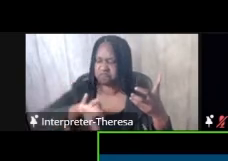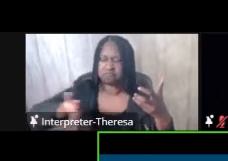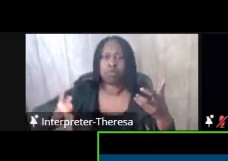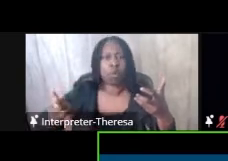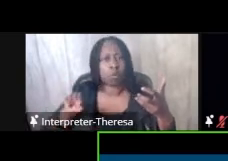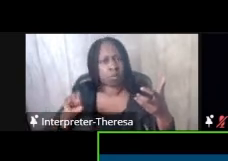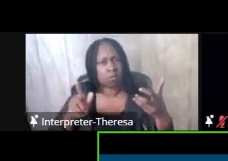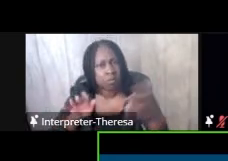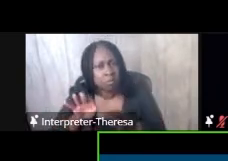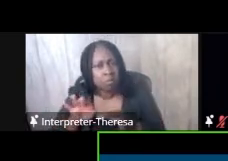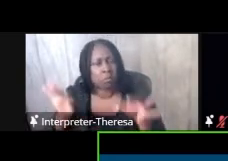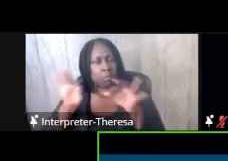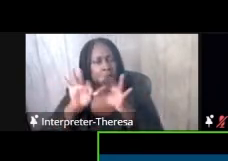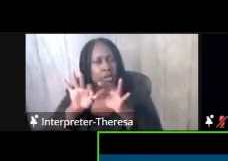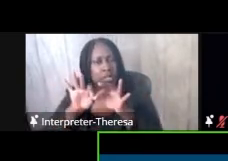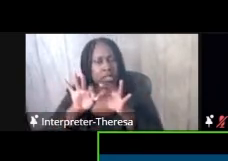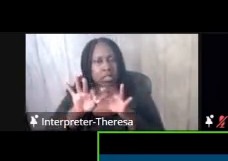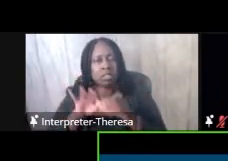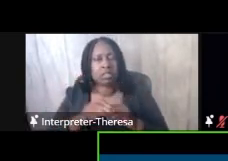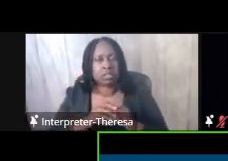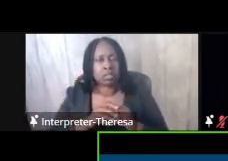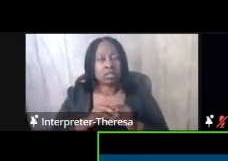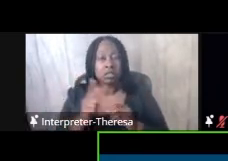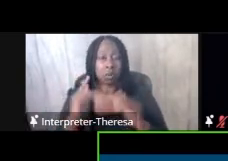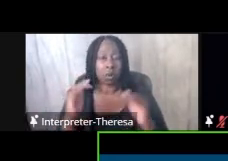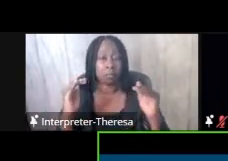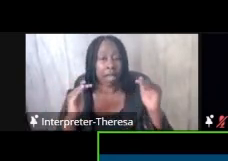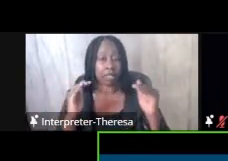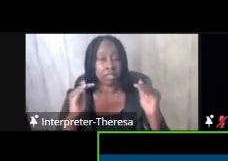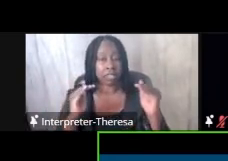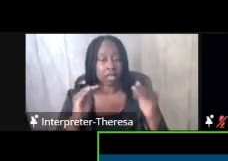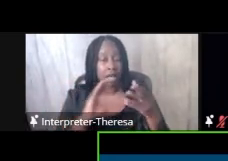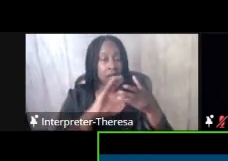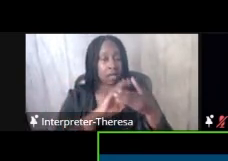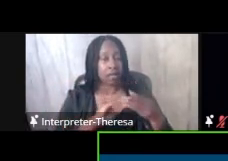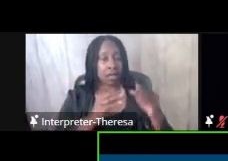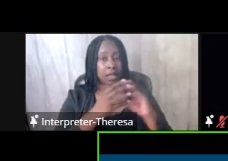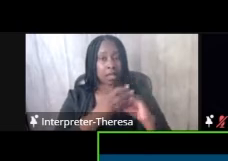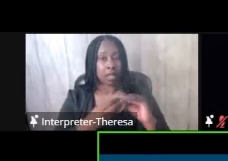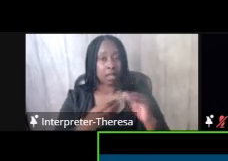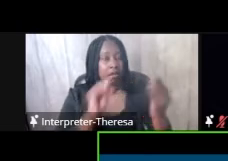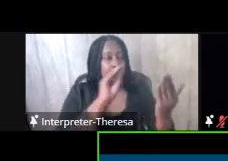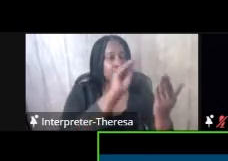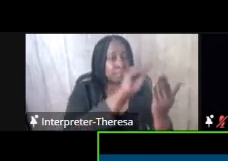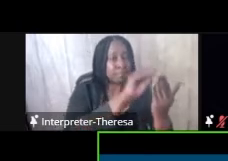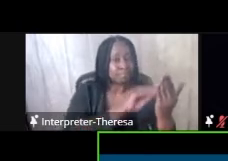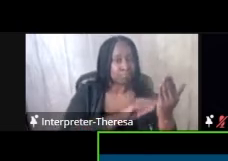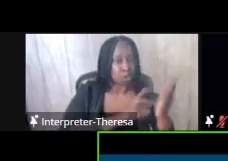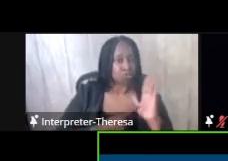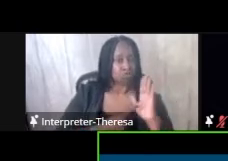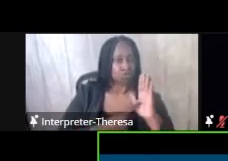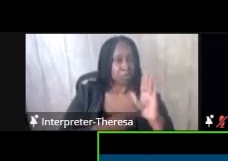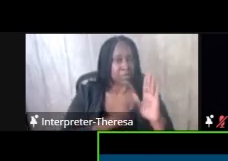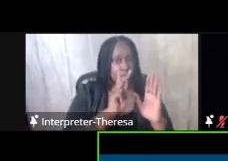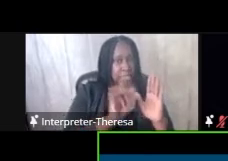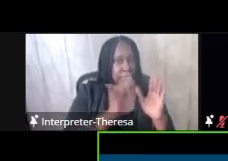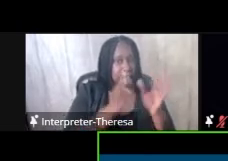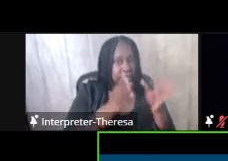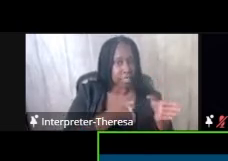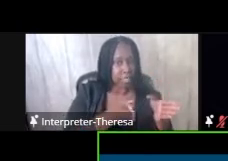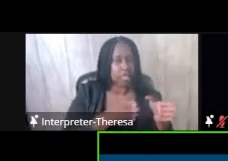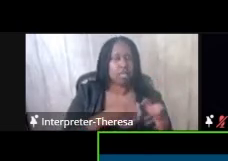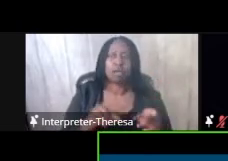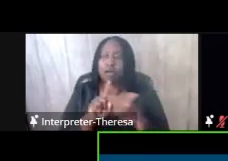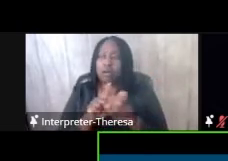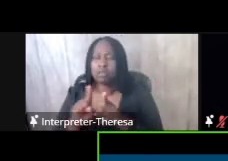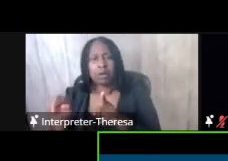that line between a collection of narratives that are representative and making sure that individual stories that are really compelling and important also don't